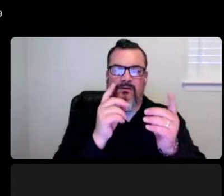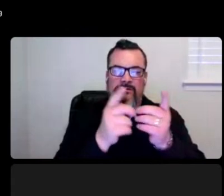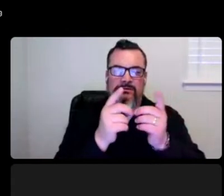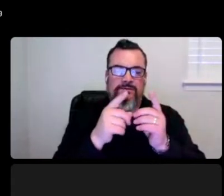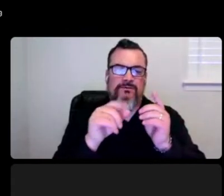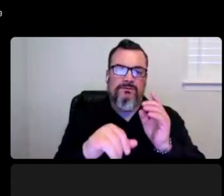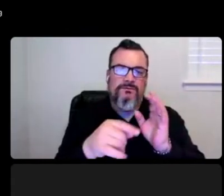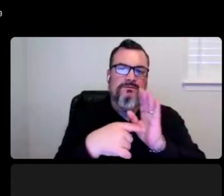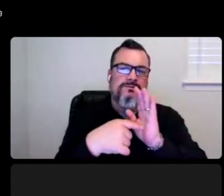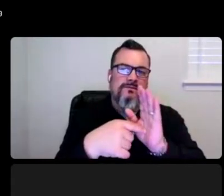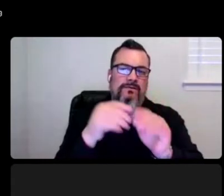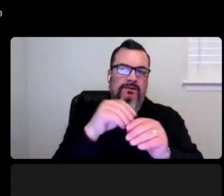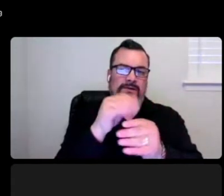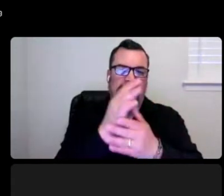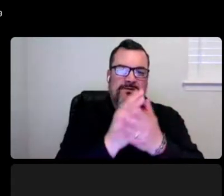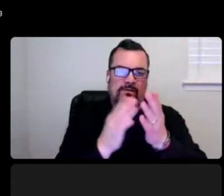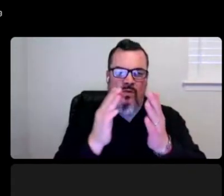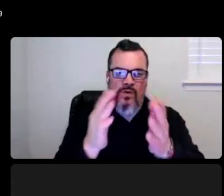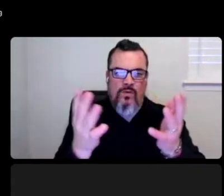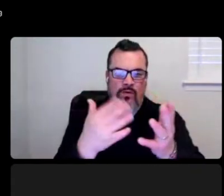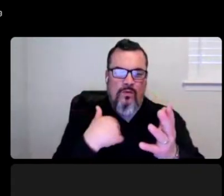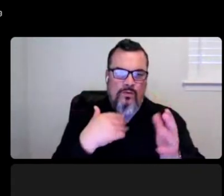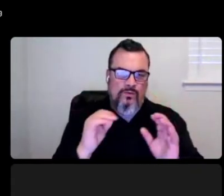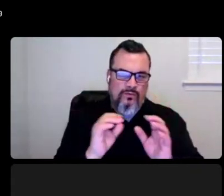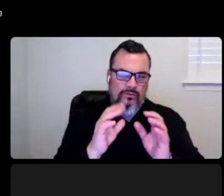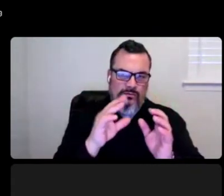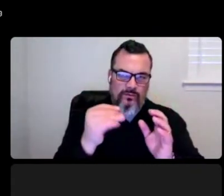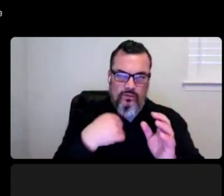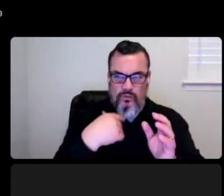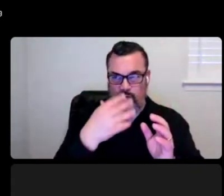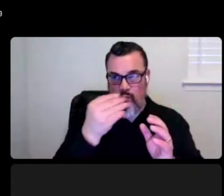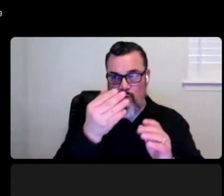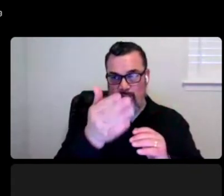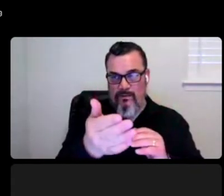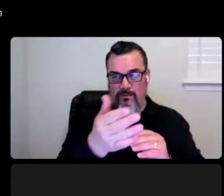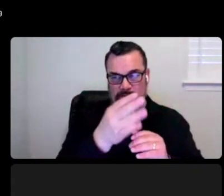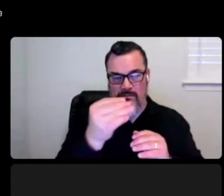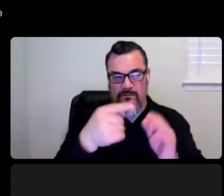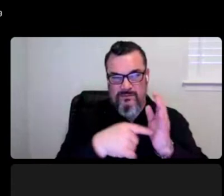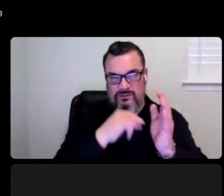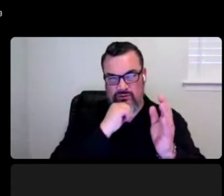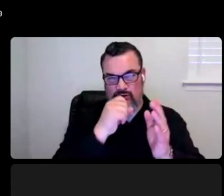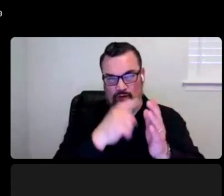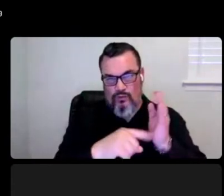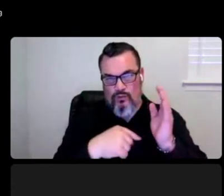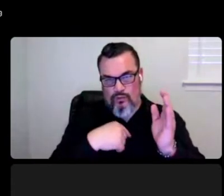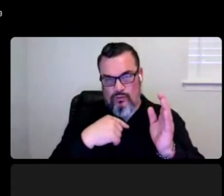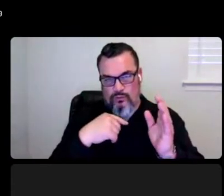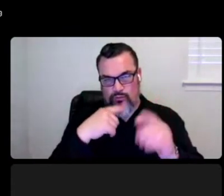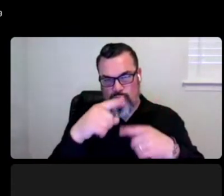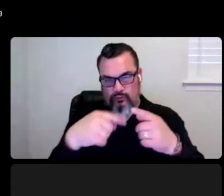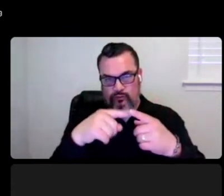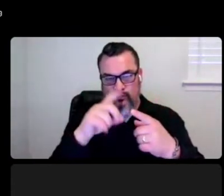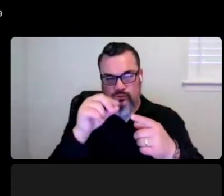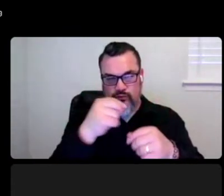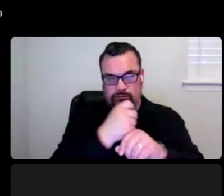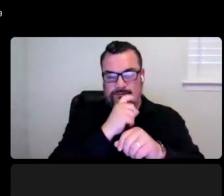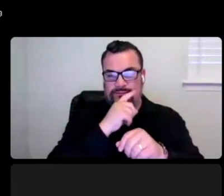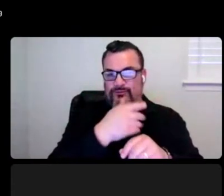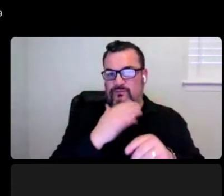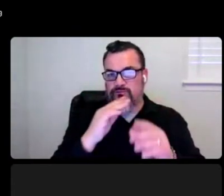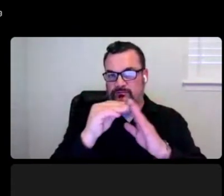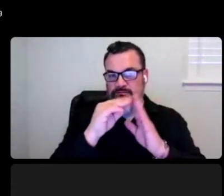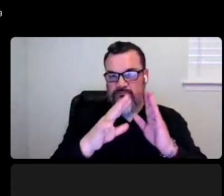does reflect in some way our district, what we're doing. And we're going there. Yeah. And this is what we're going to do to make sure that our students